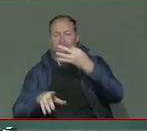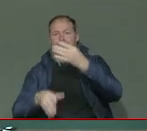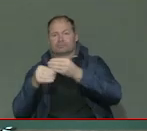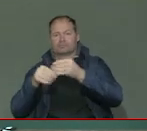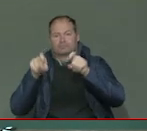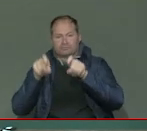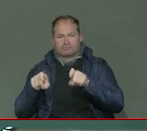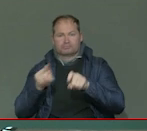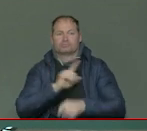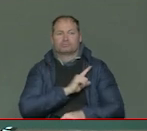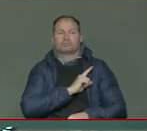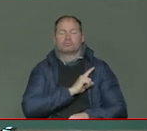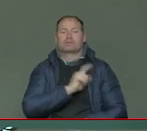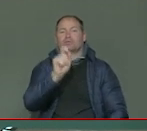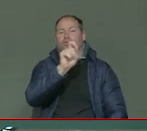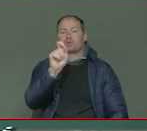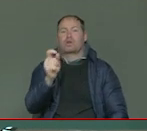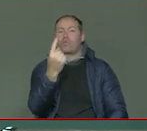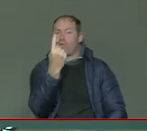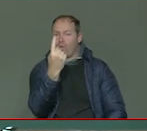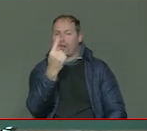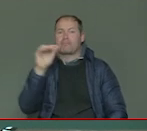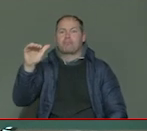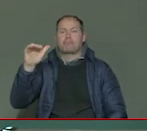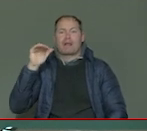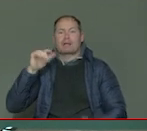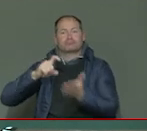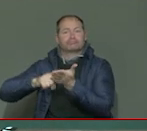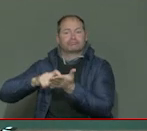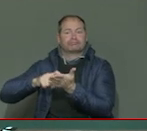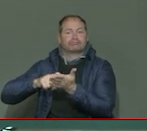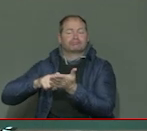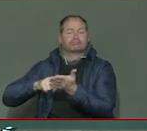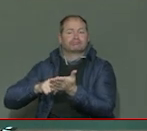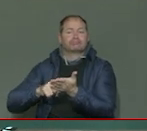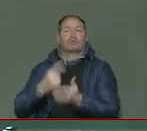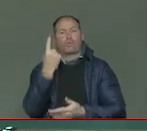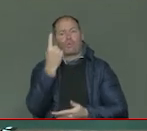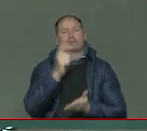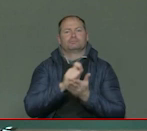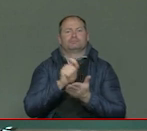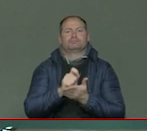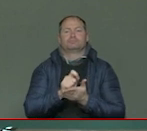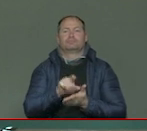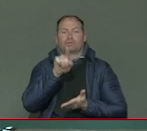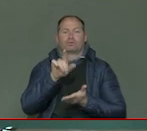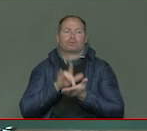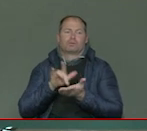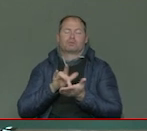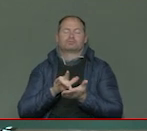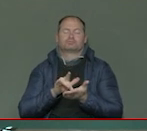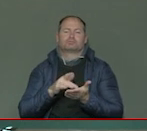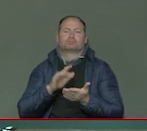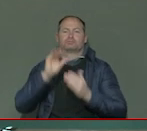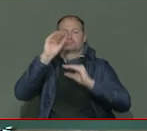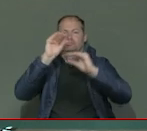Because you will have one entry for bank charges. If they just ask you to calculate it, you can write them separately.